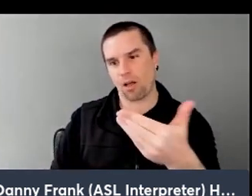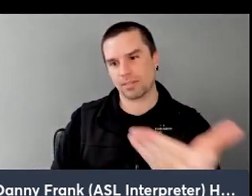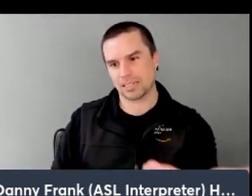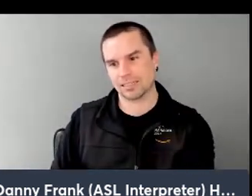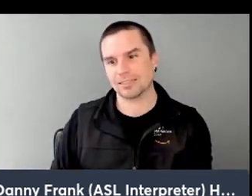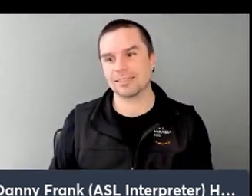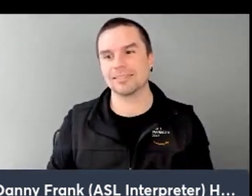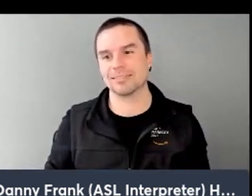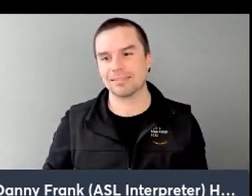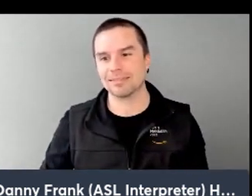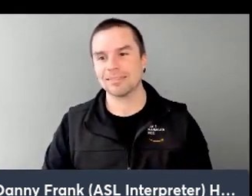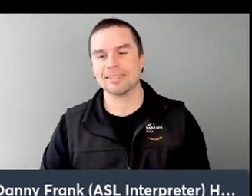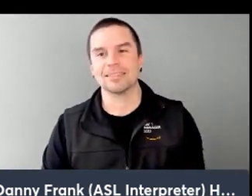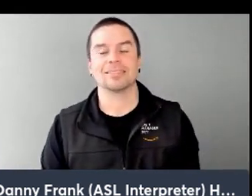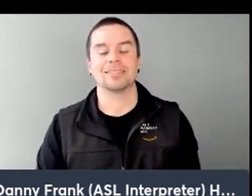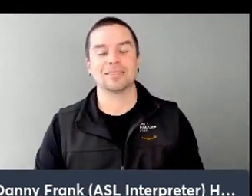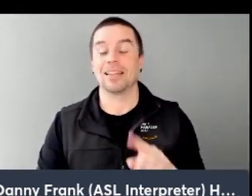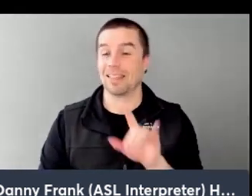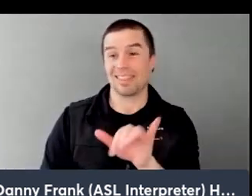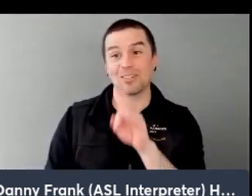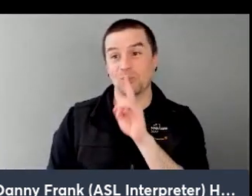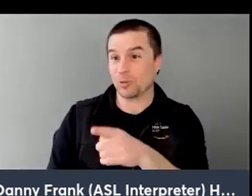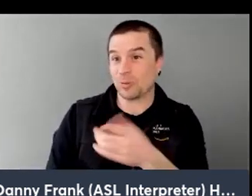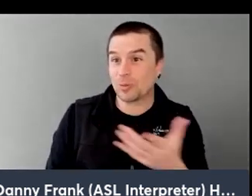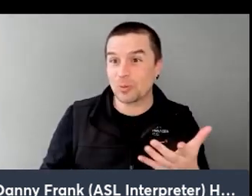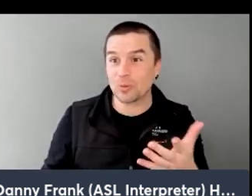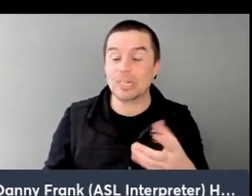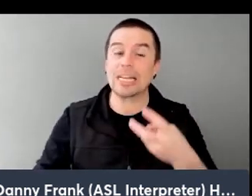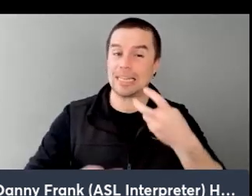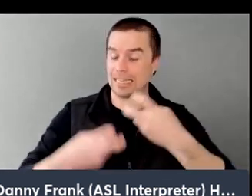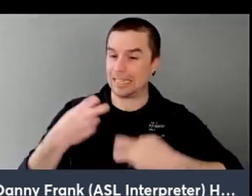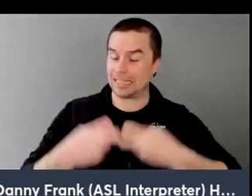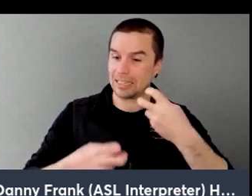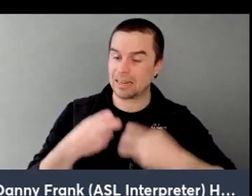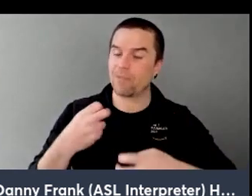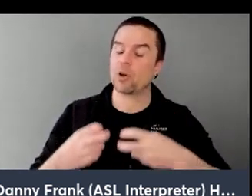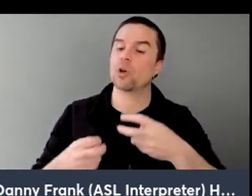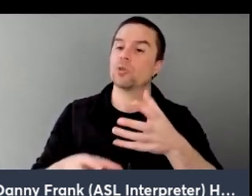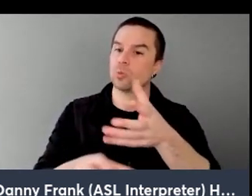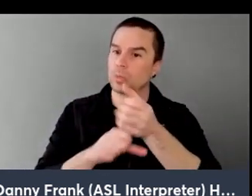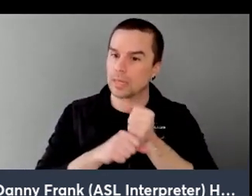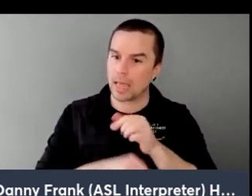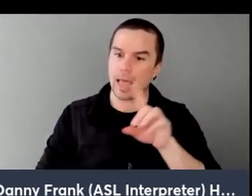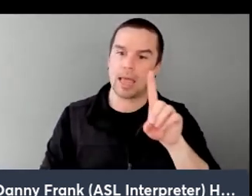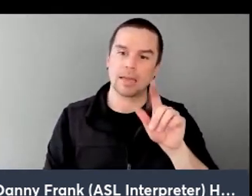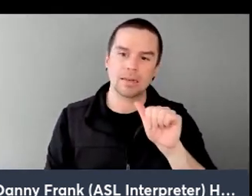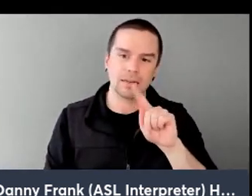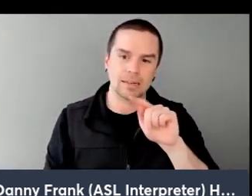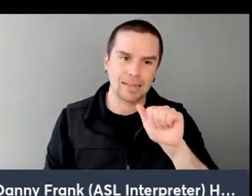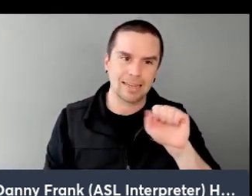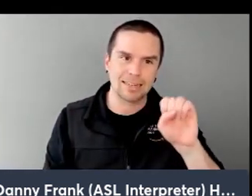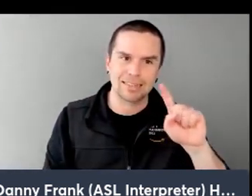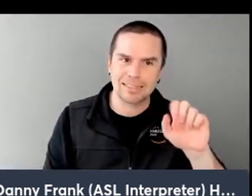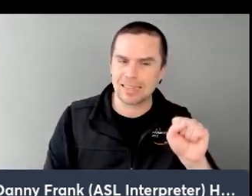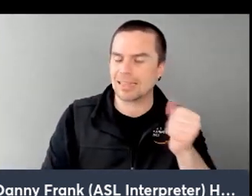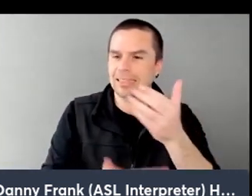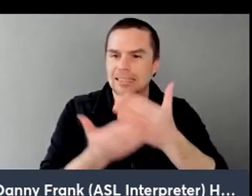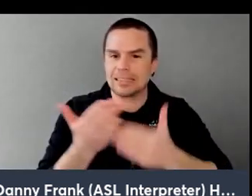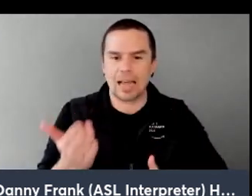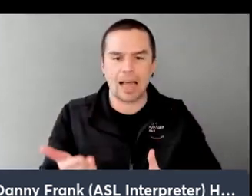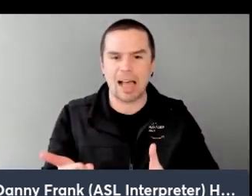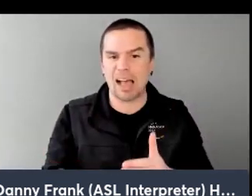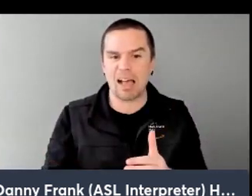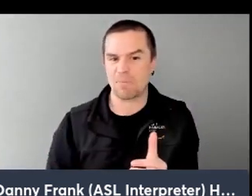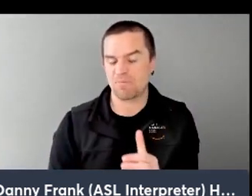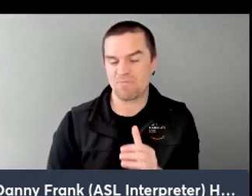that's true, right? Like it's difficult getting some of these data sets. Some of these data sets don't even exist. Can